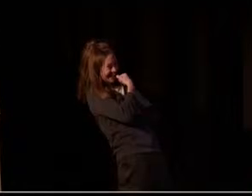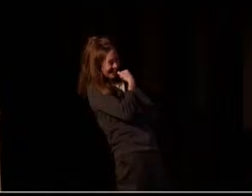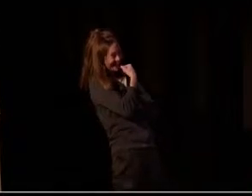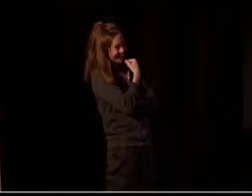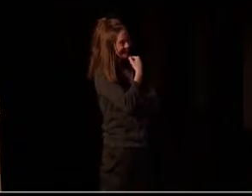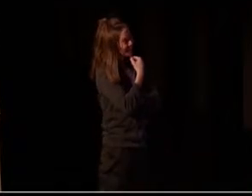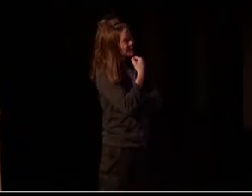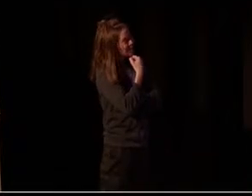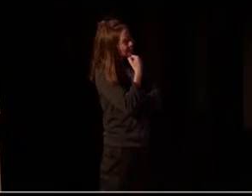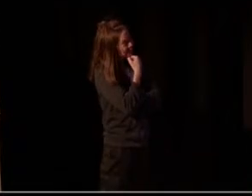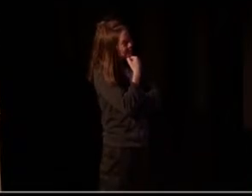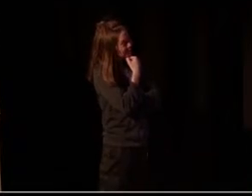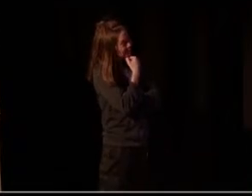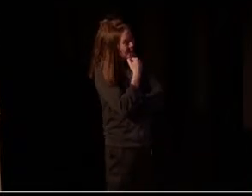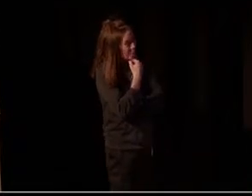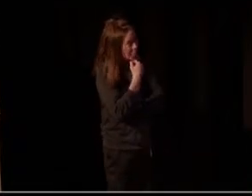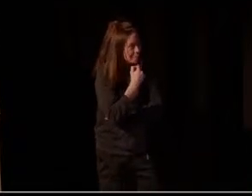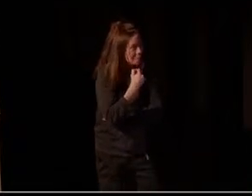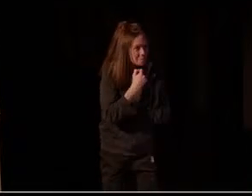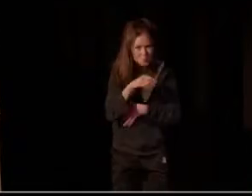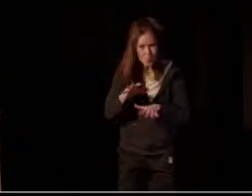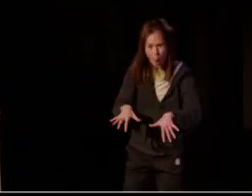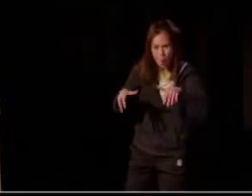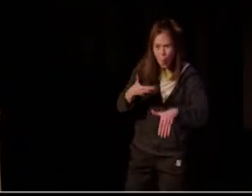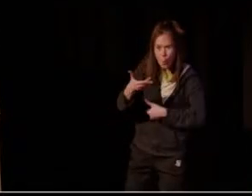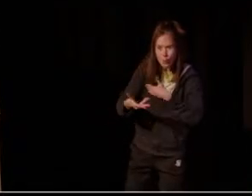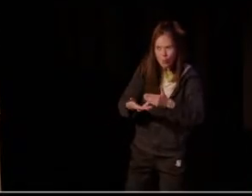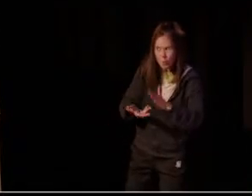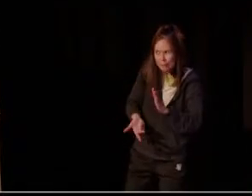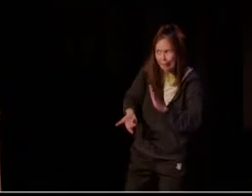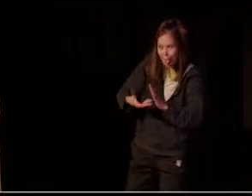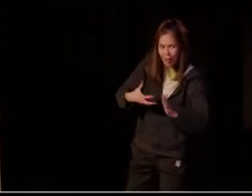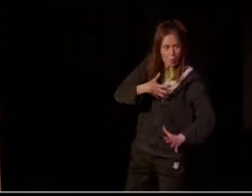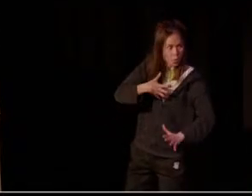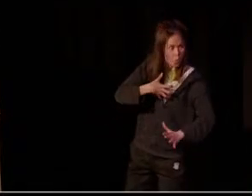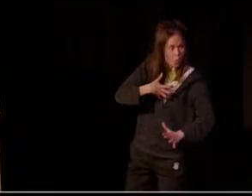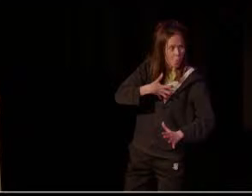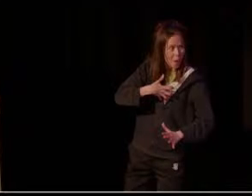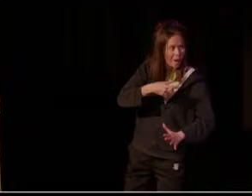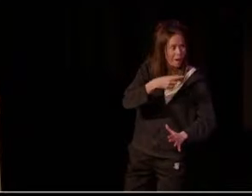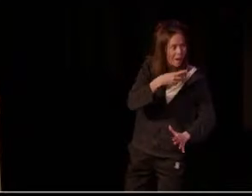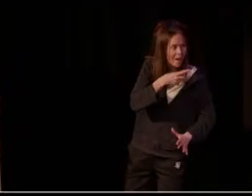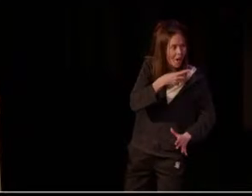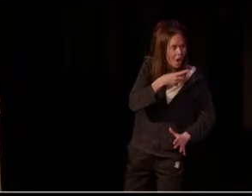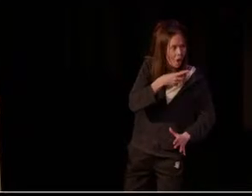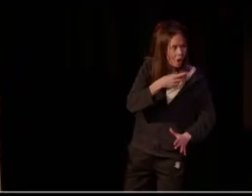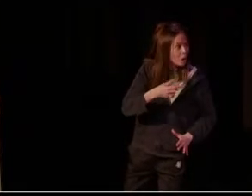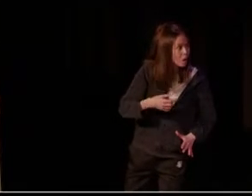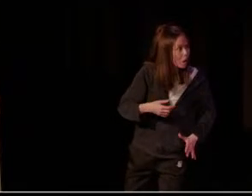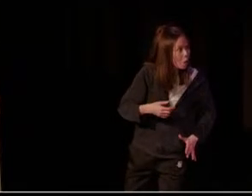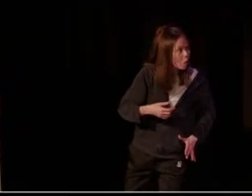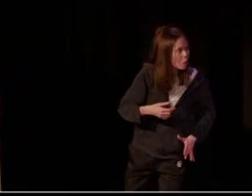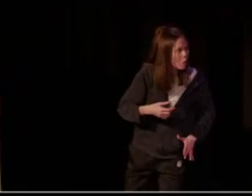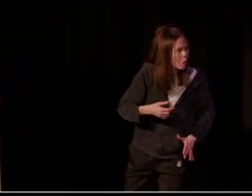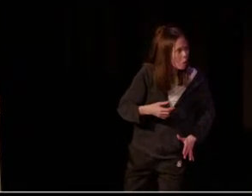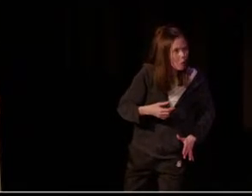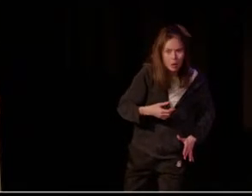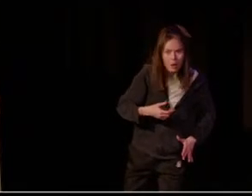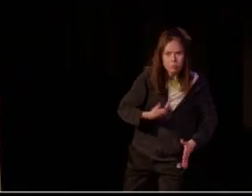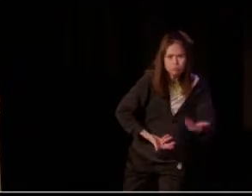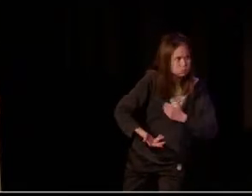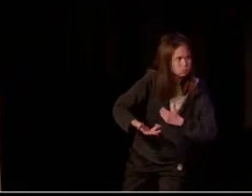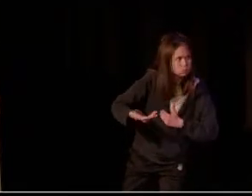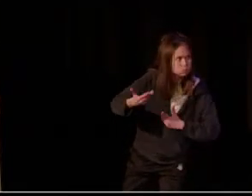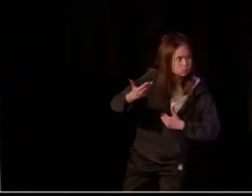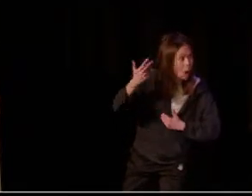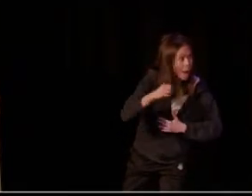One of ghosts, and I'll make it extra scary to fright you. Okay, so there was once a man, and